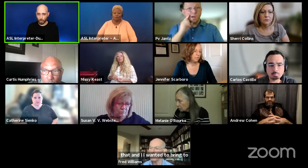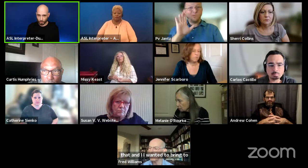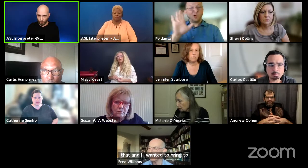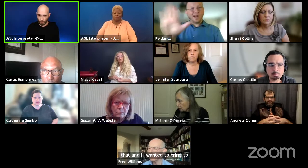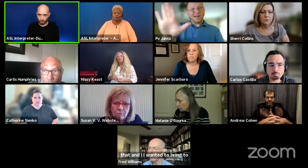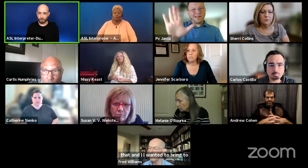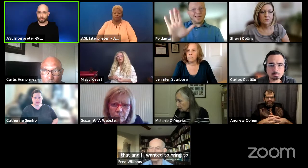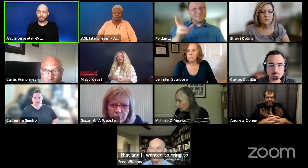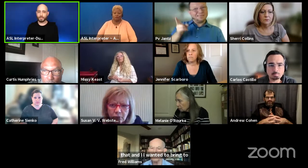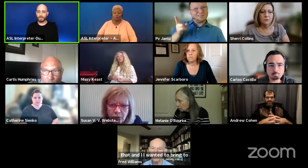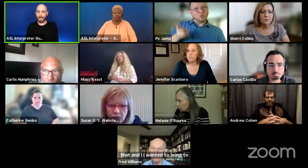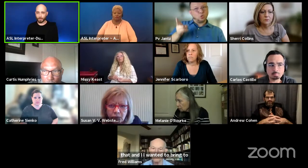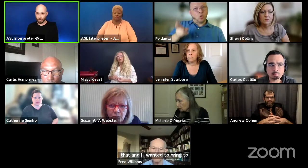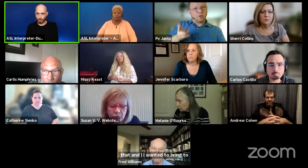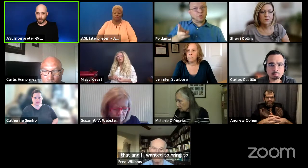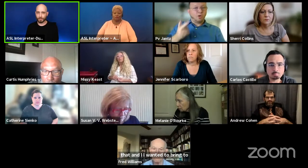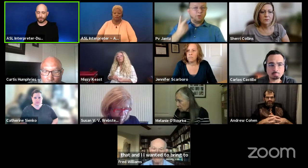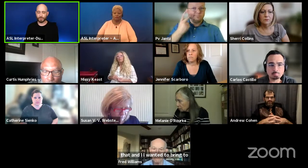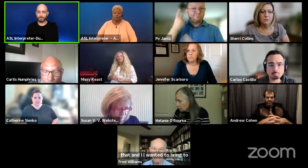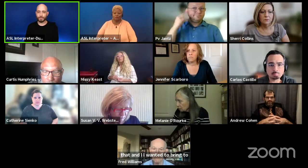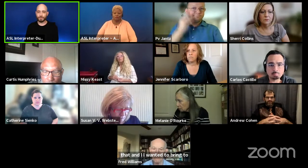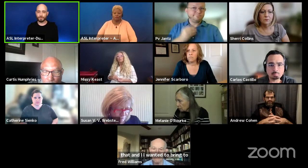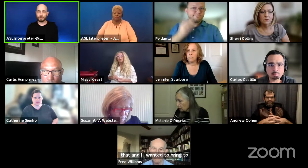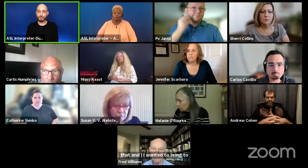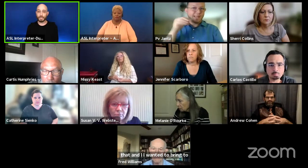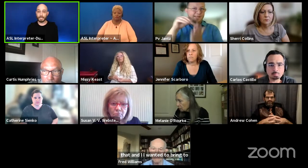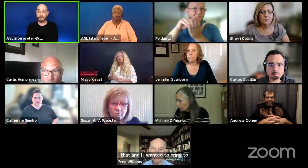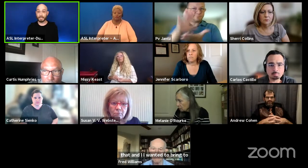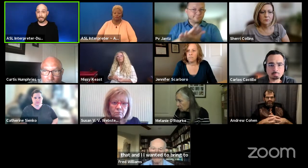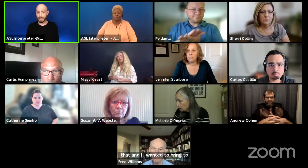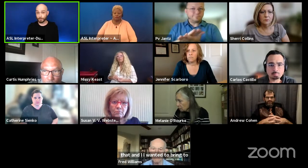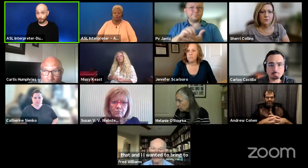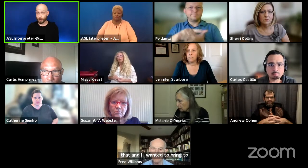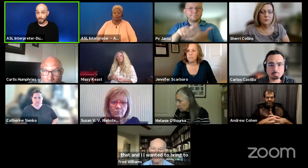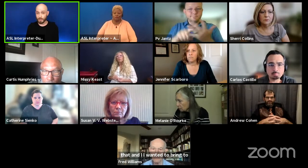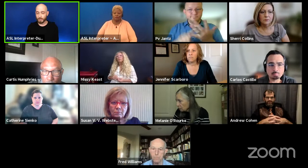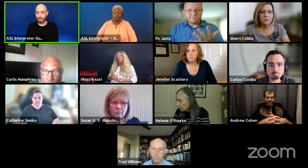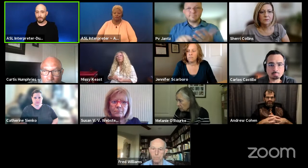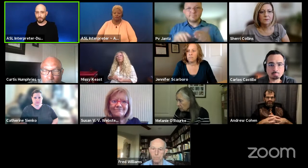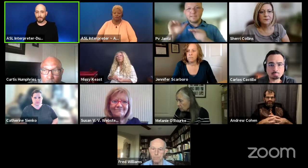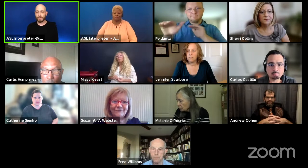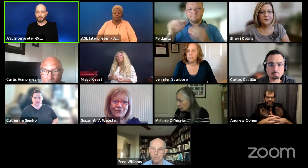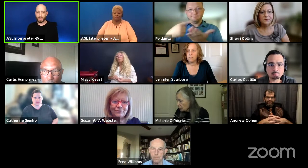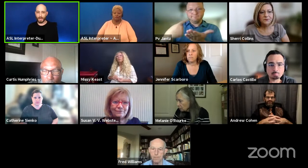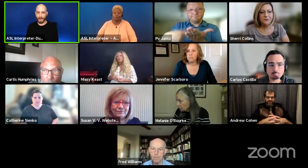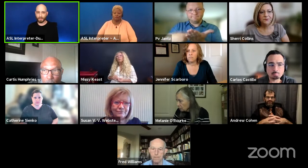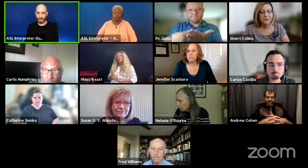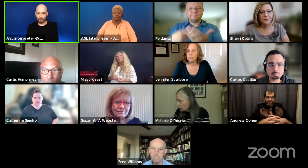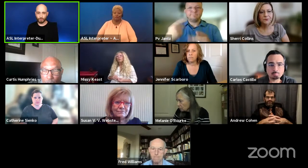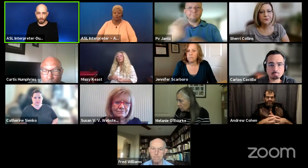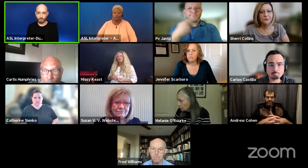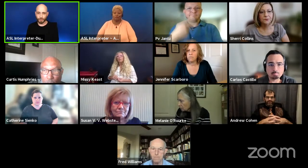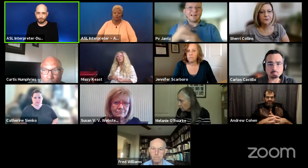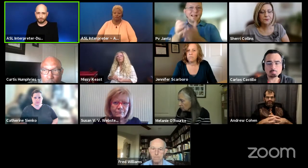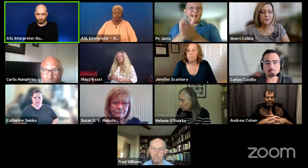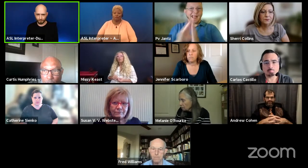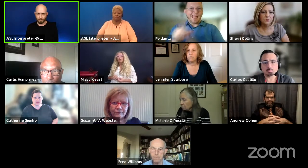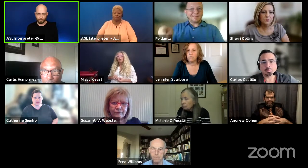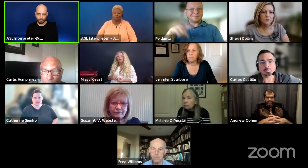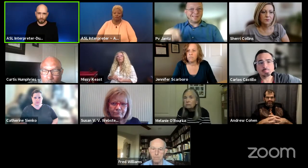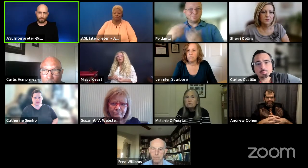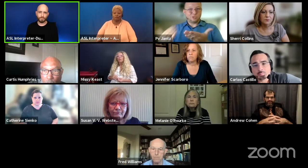I spoke with Carlos and Curtis to get the history because they had that